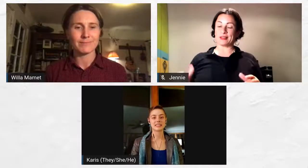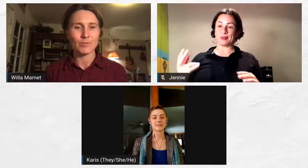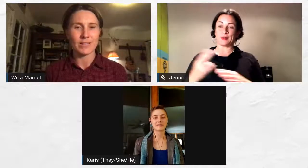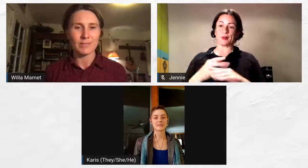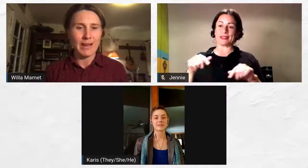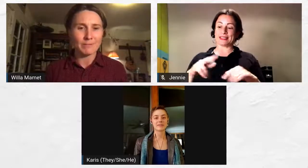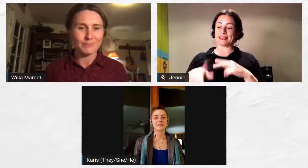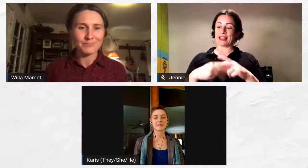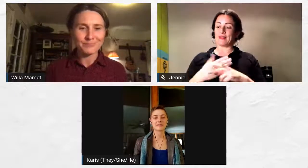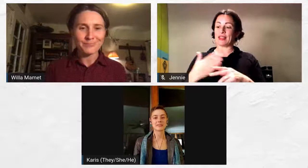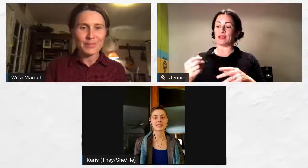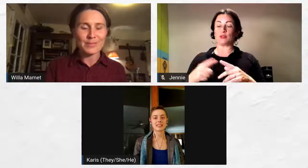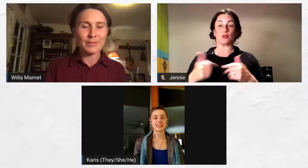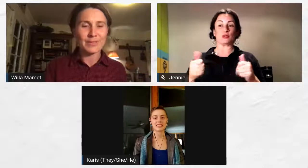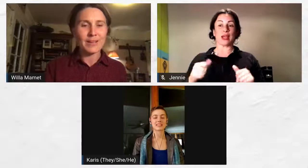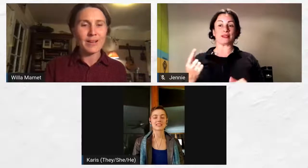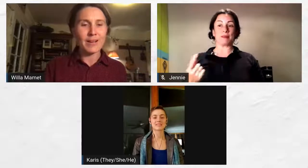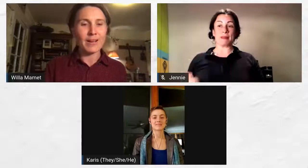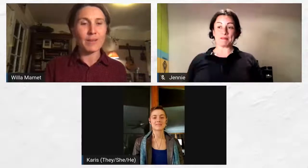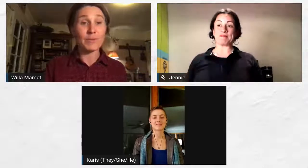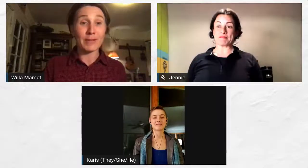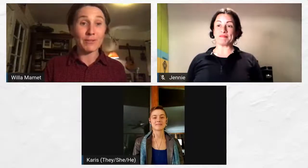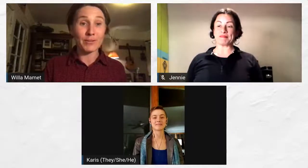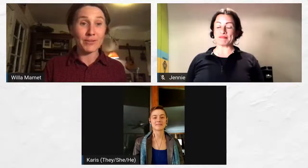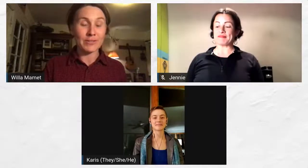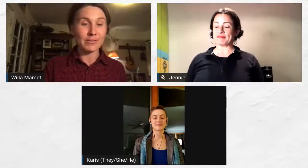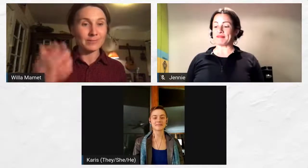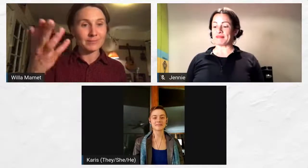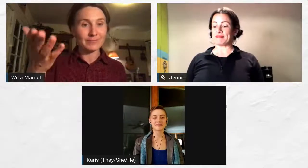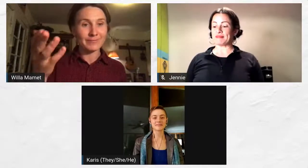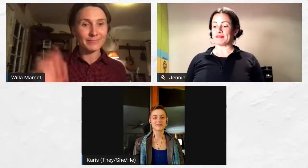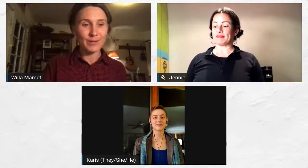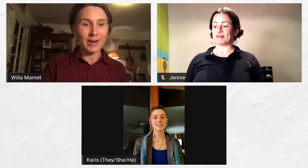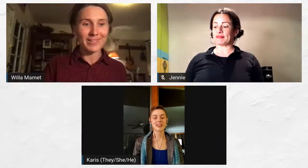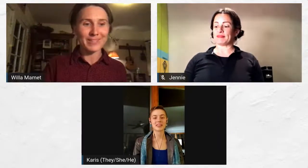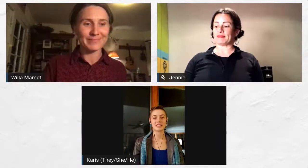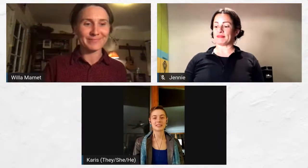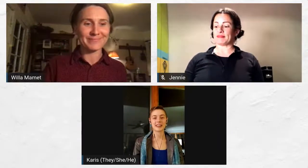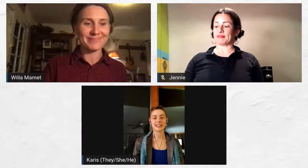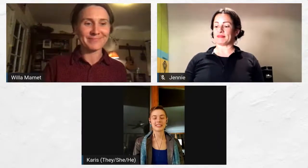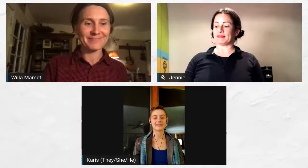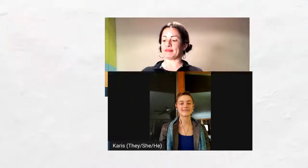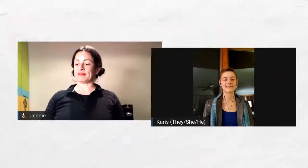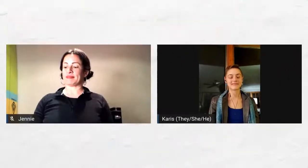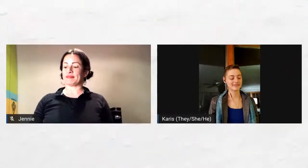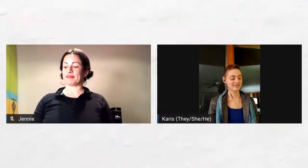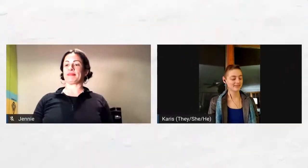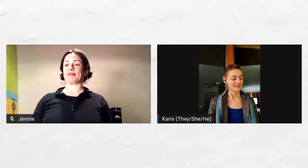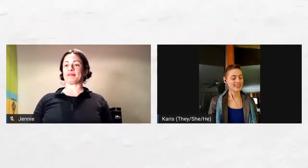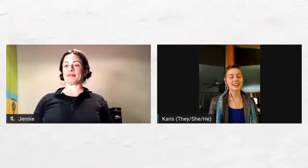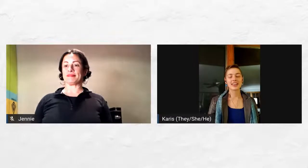to try something out. So yes. Without further ado, Karis. All right.